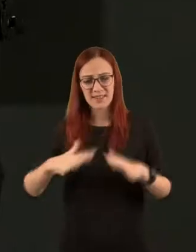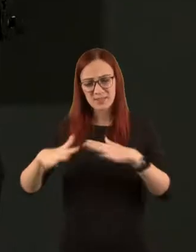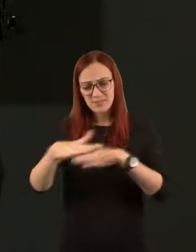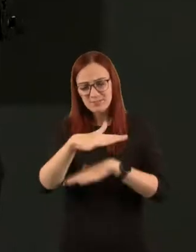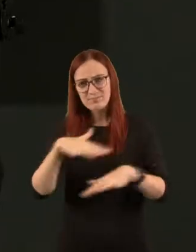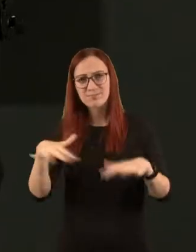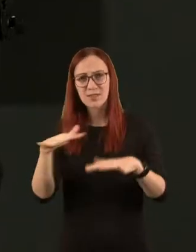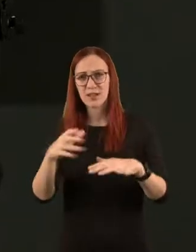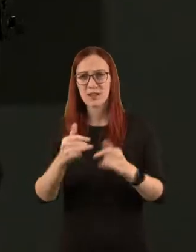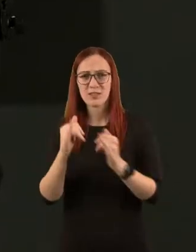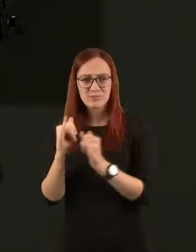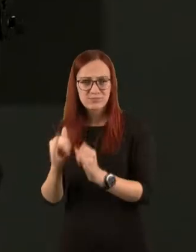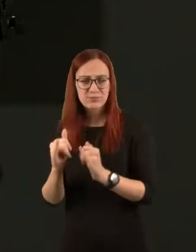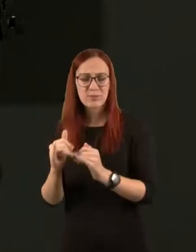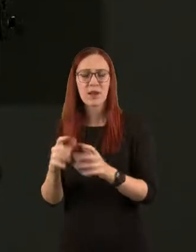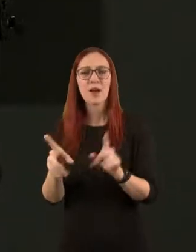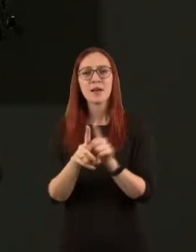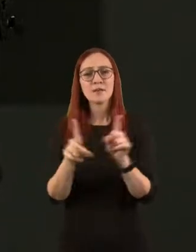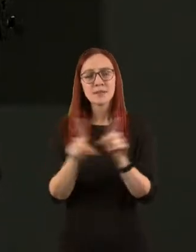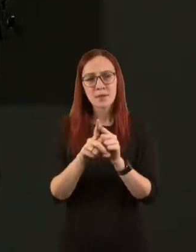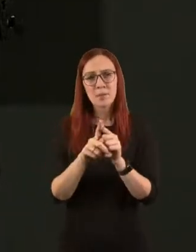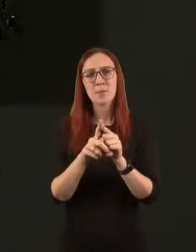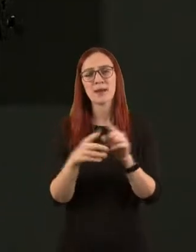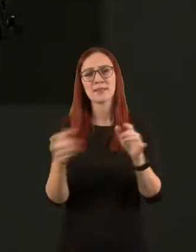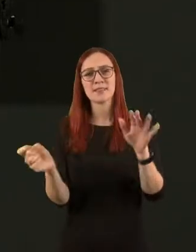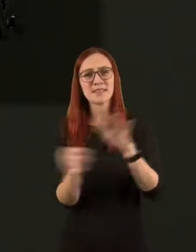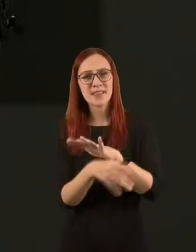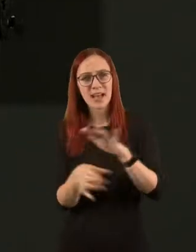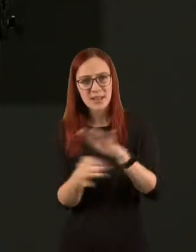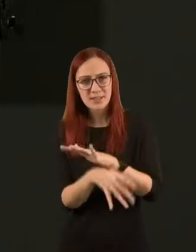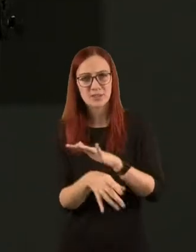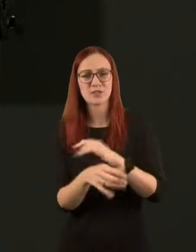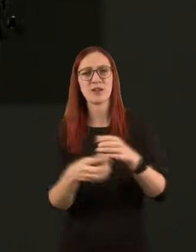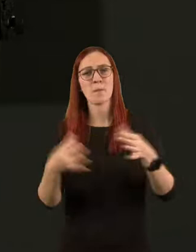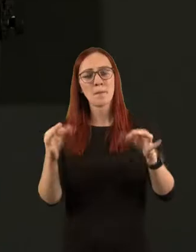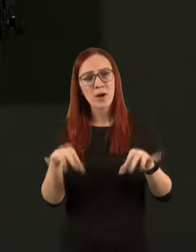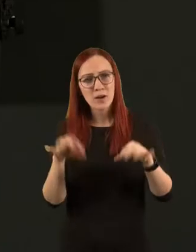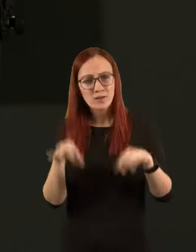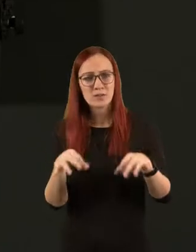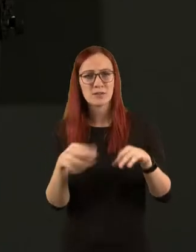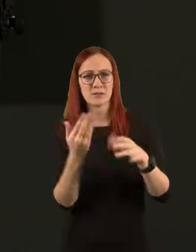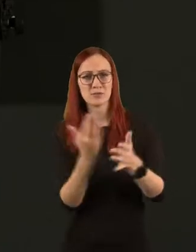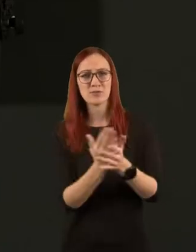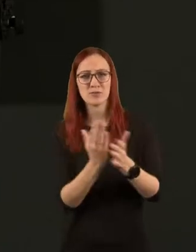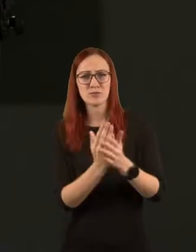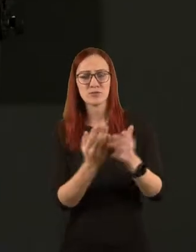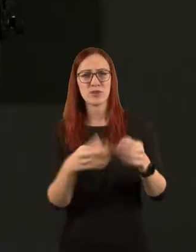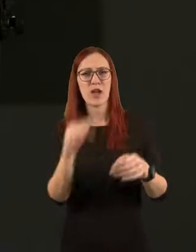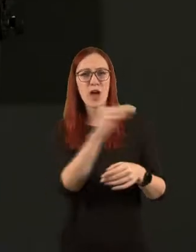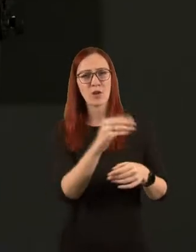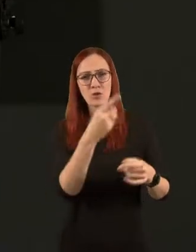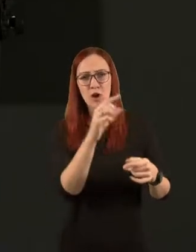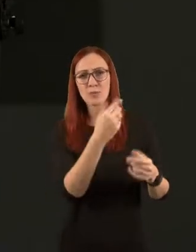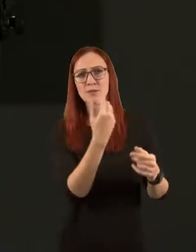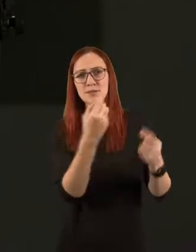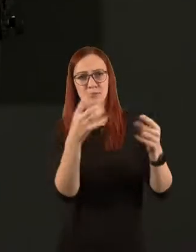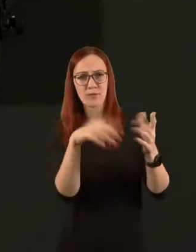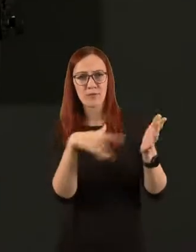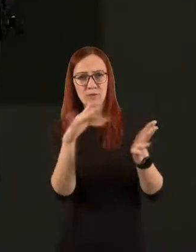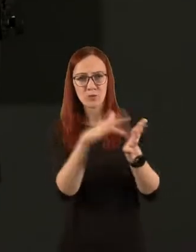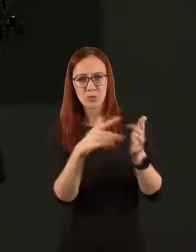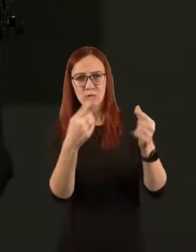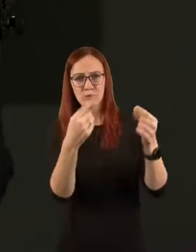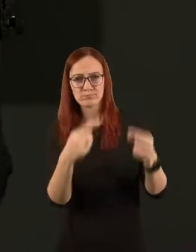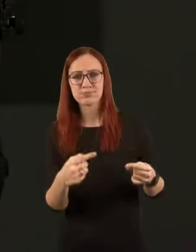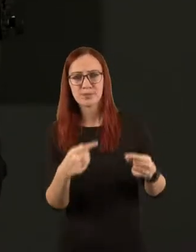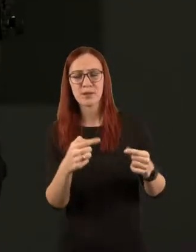Only half of our water bodies are in good environmental position. The transport sector, when it comes to the